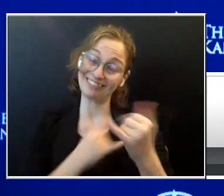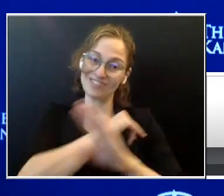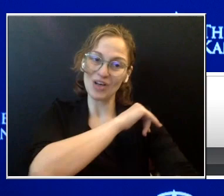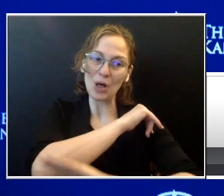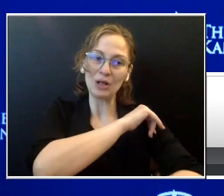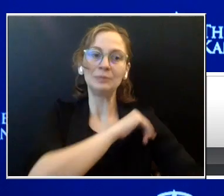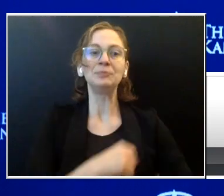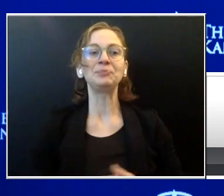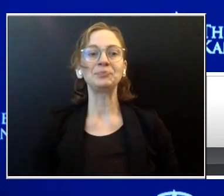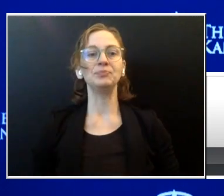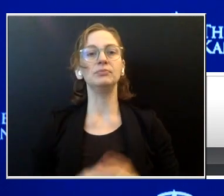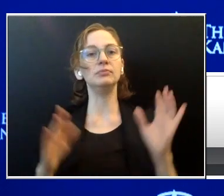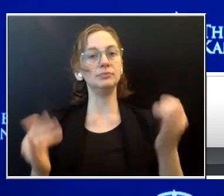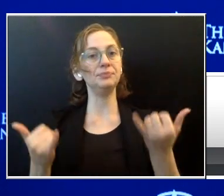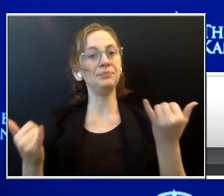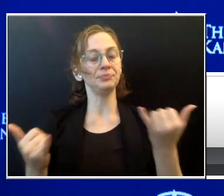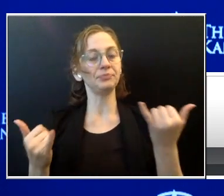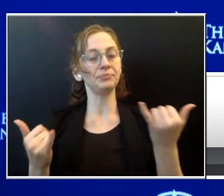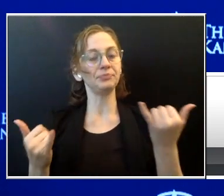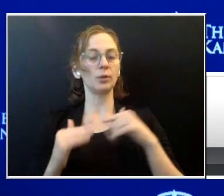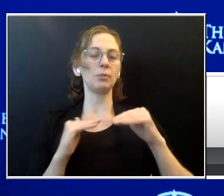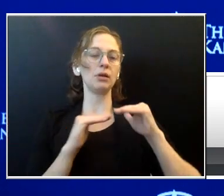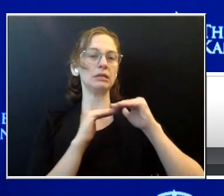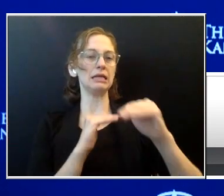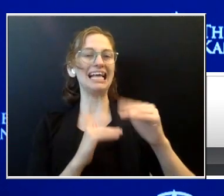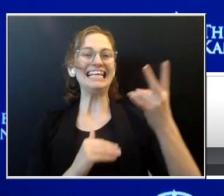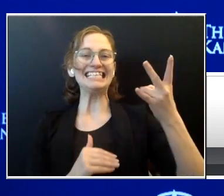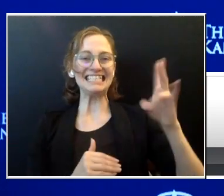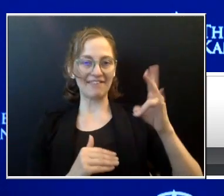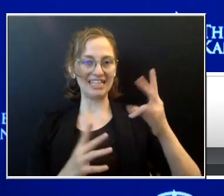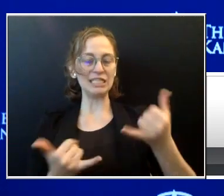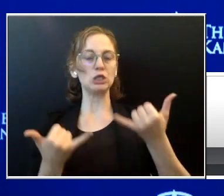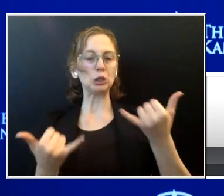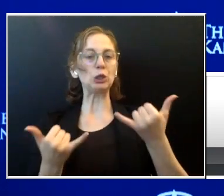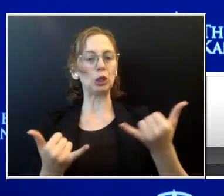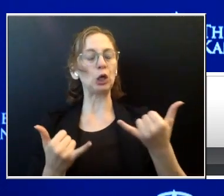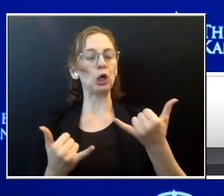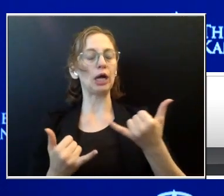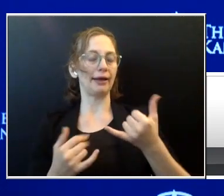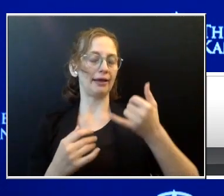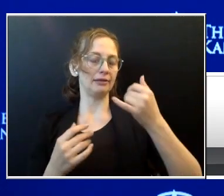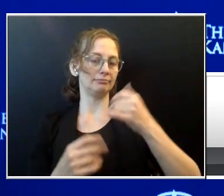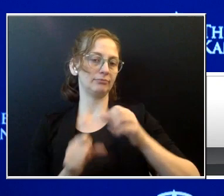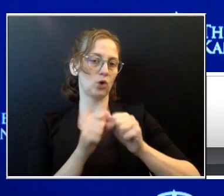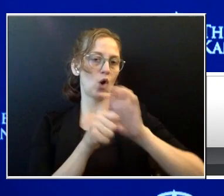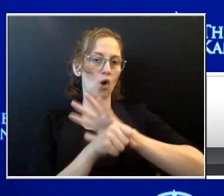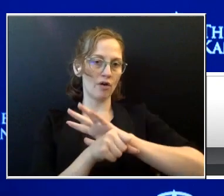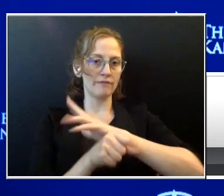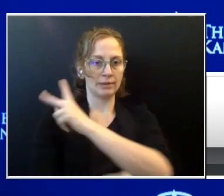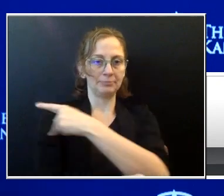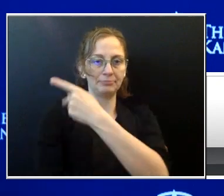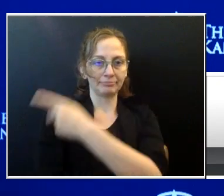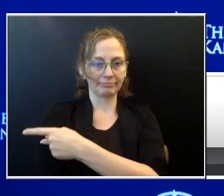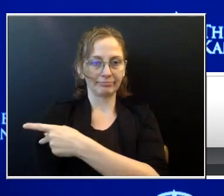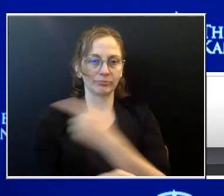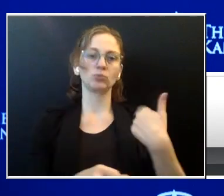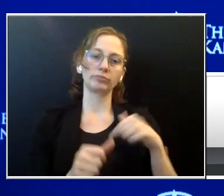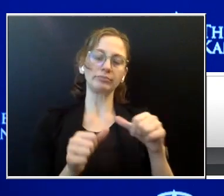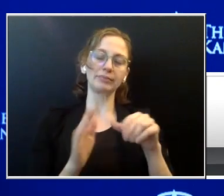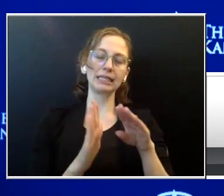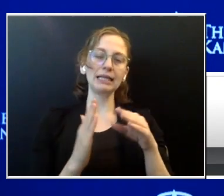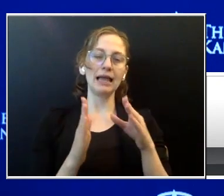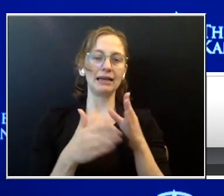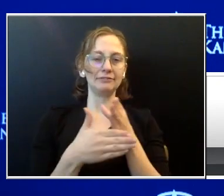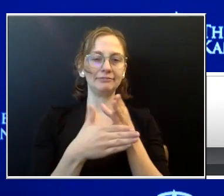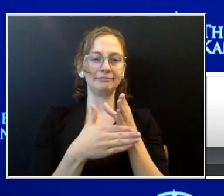somewhat steady, 17 active infections. We've been in that 15 to 20 range for some time now. So 17 active, that's good. We